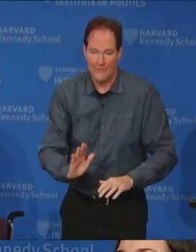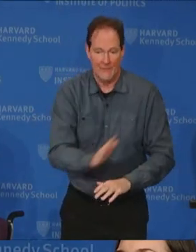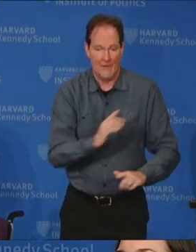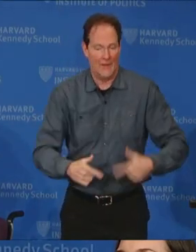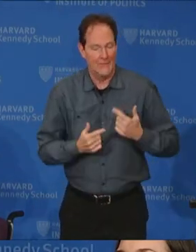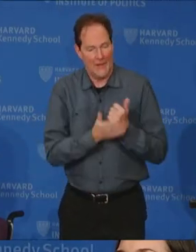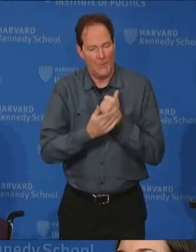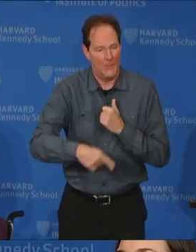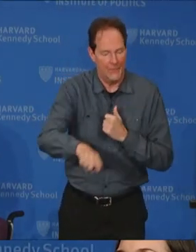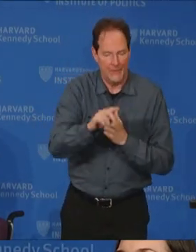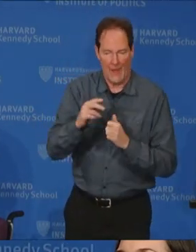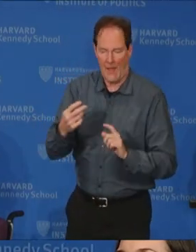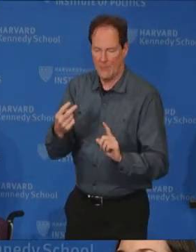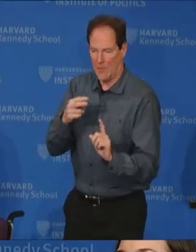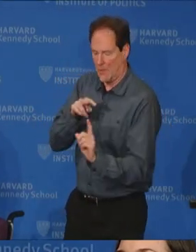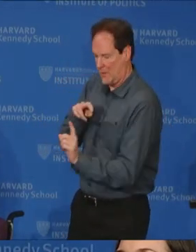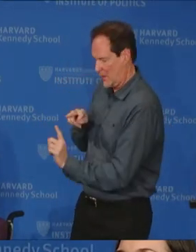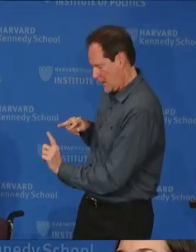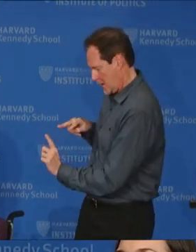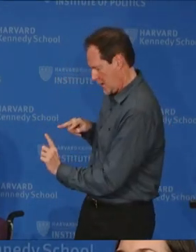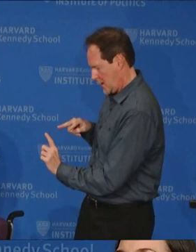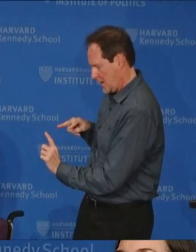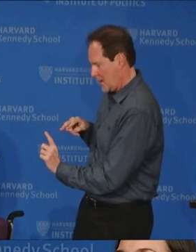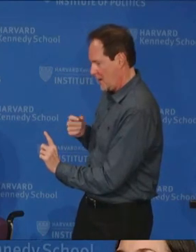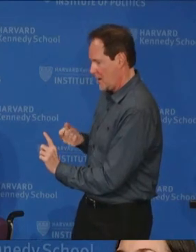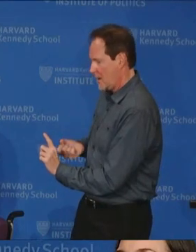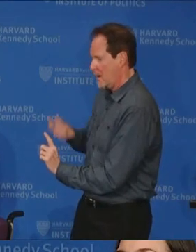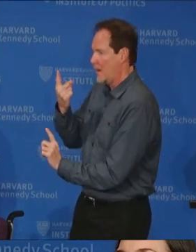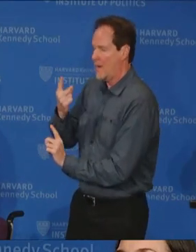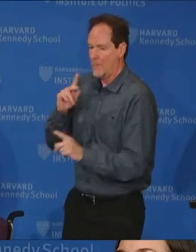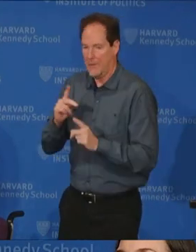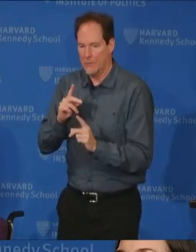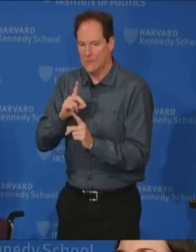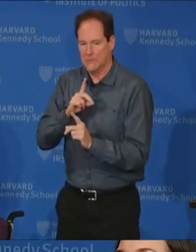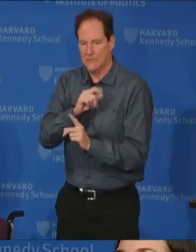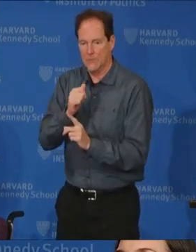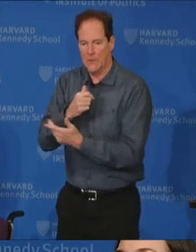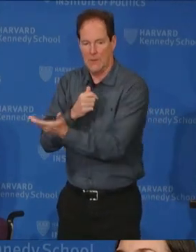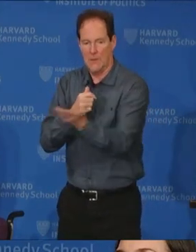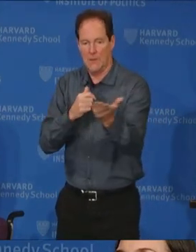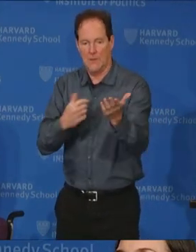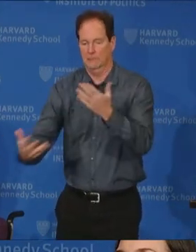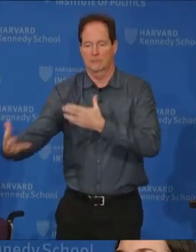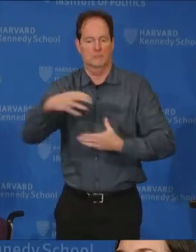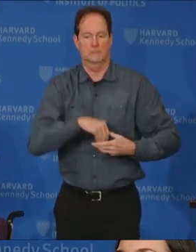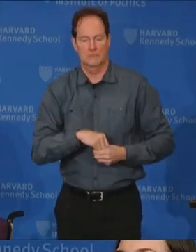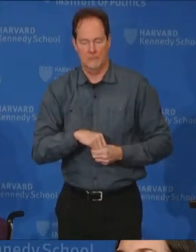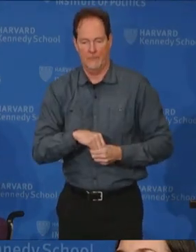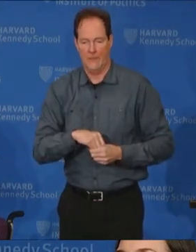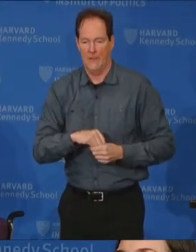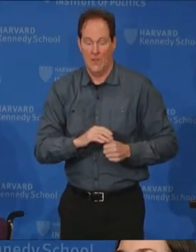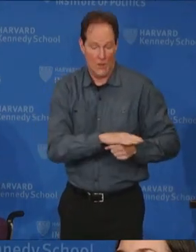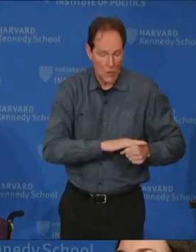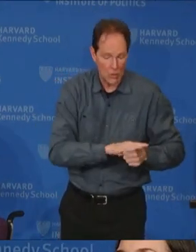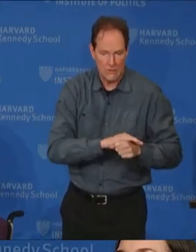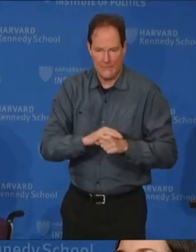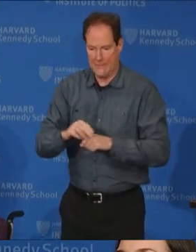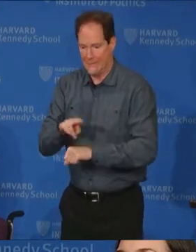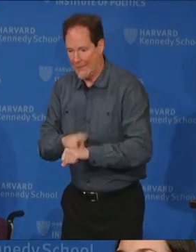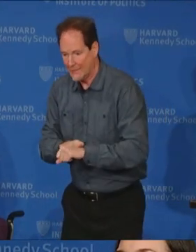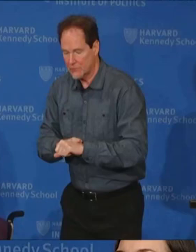rethink and understand and see the value of inclusion of people with disabilities, whether locally, nationally, or